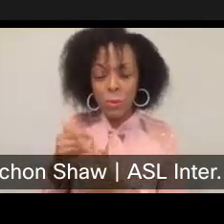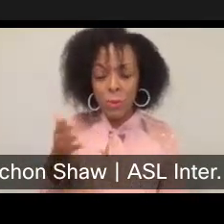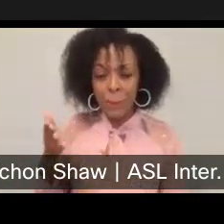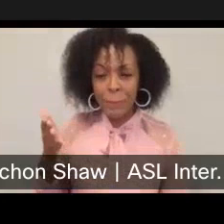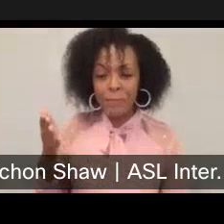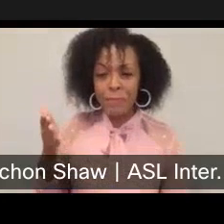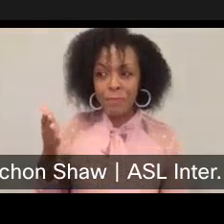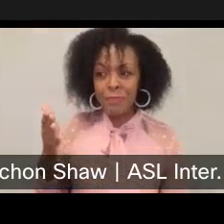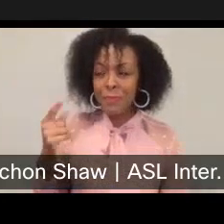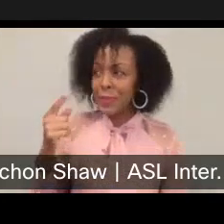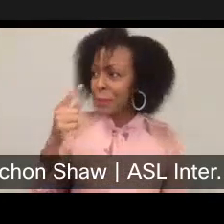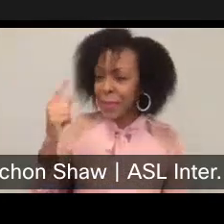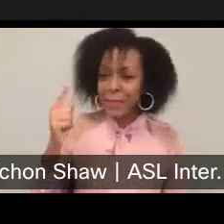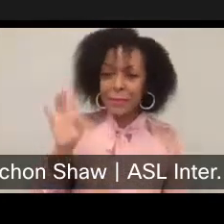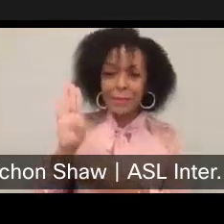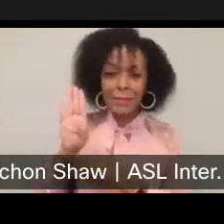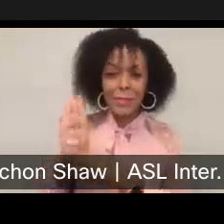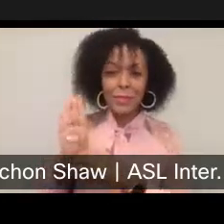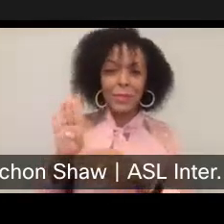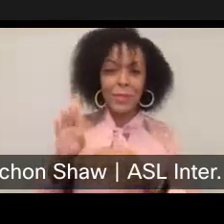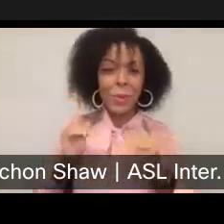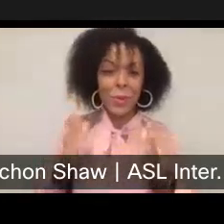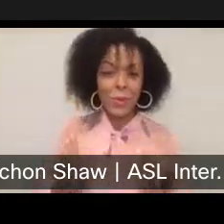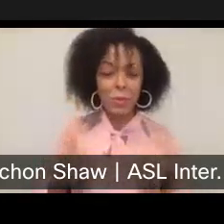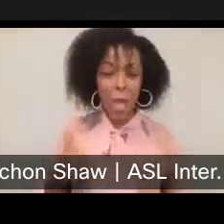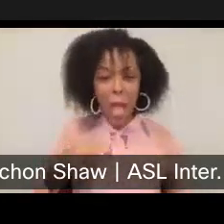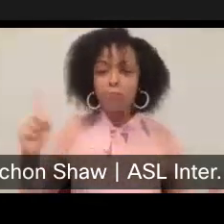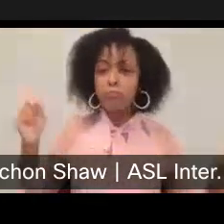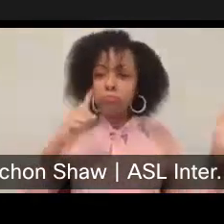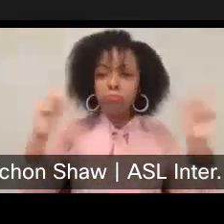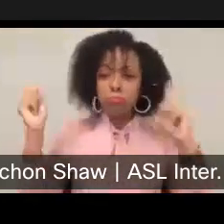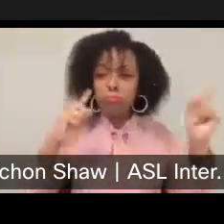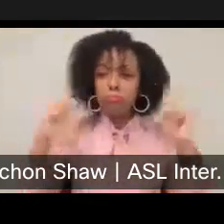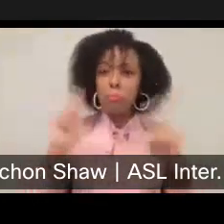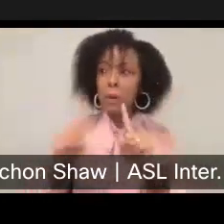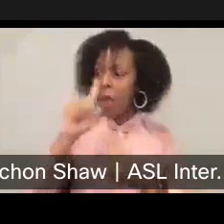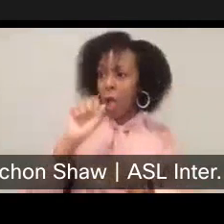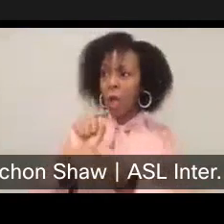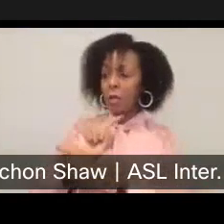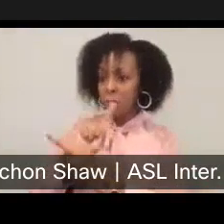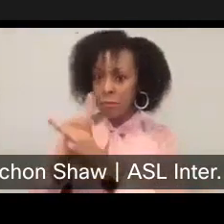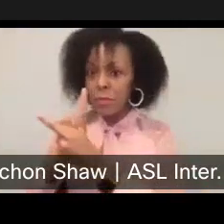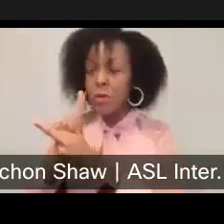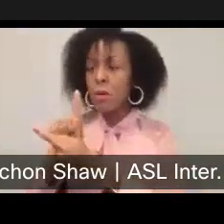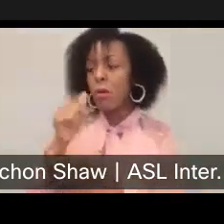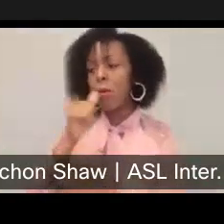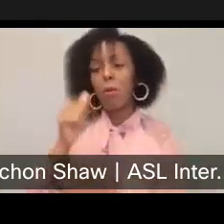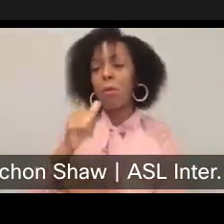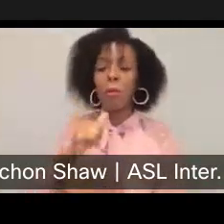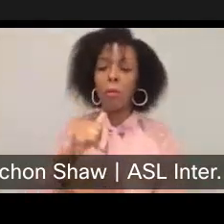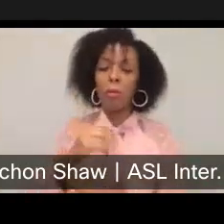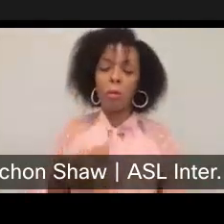Black entrepreneurs. You know, I've heard about them, but actually been in the midst of them. So long story short,